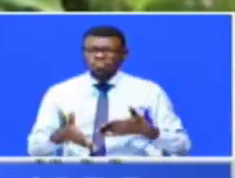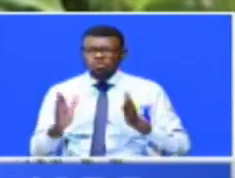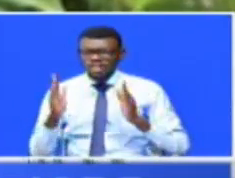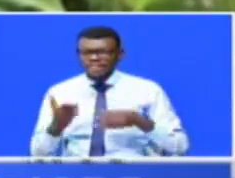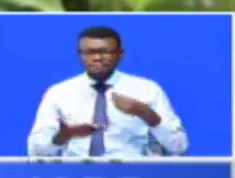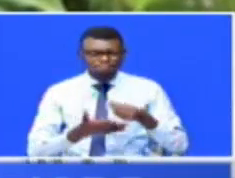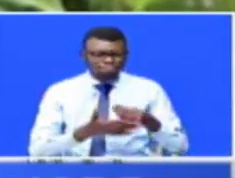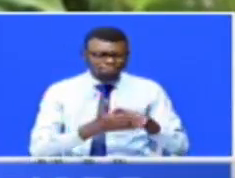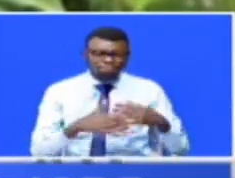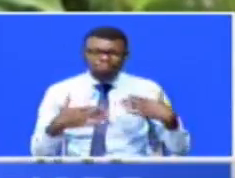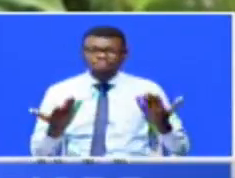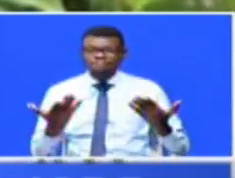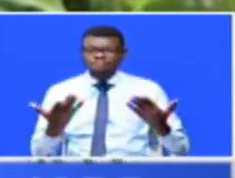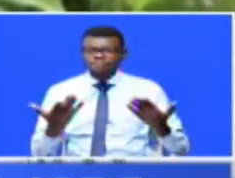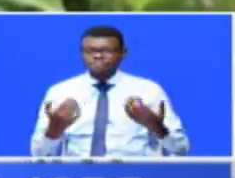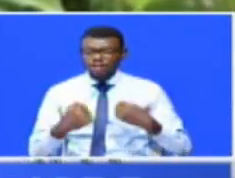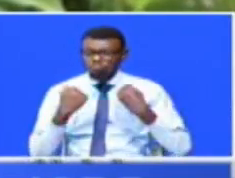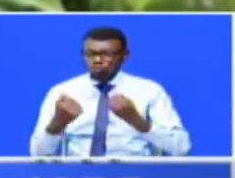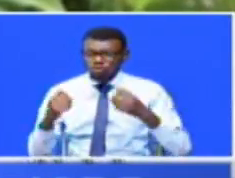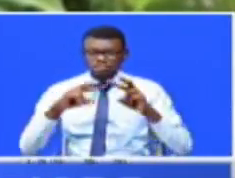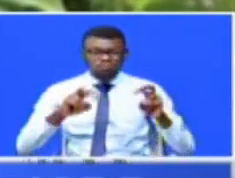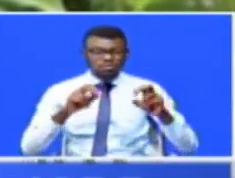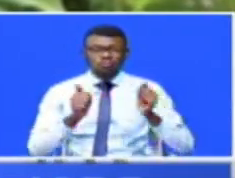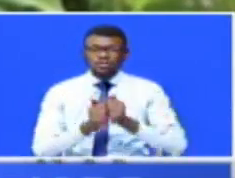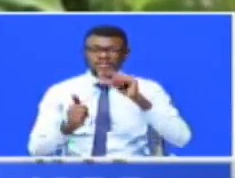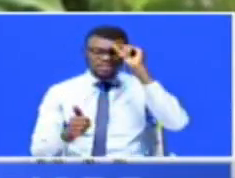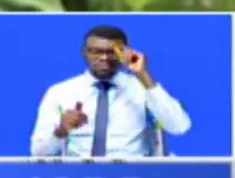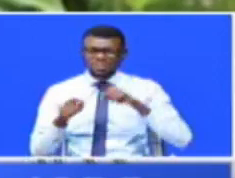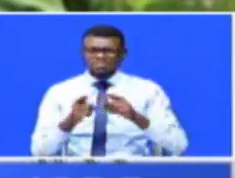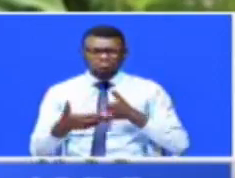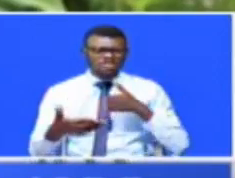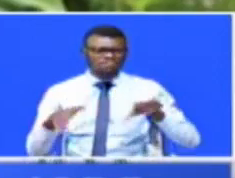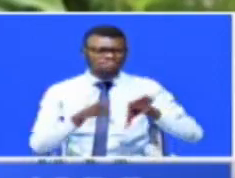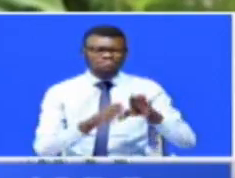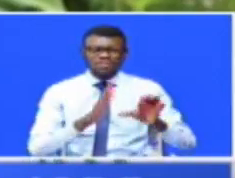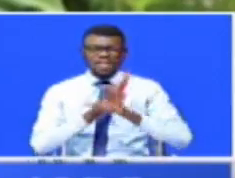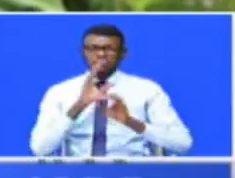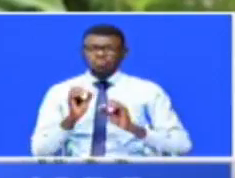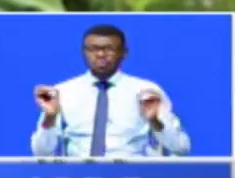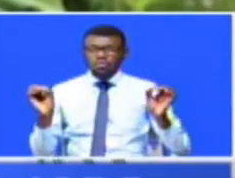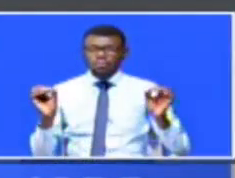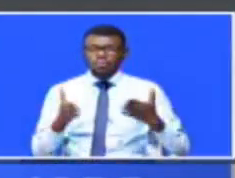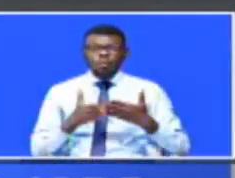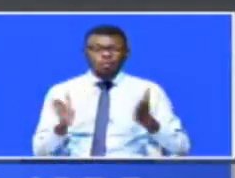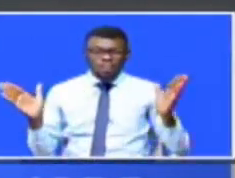fiscal measures from the government, and also easing on lockdown measures so that we can actually start getting some